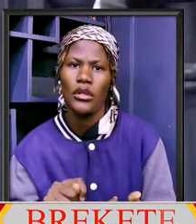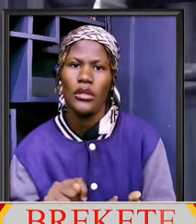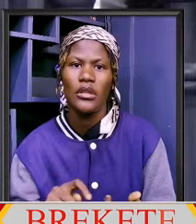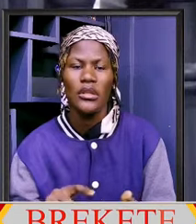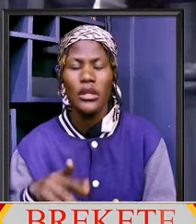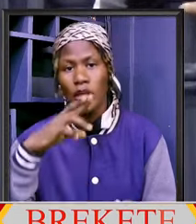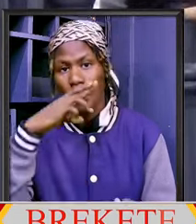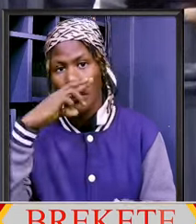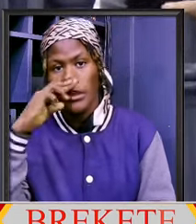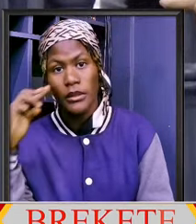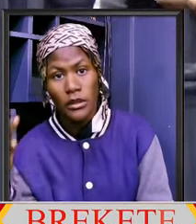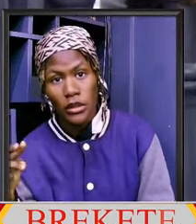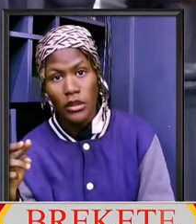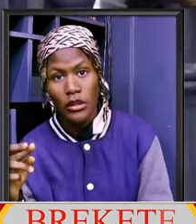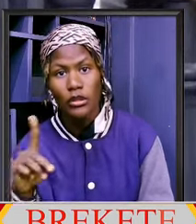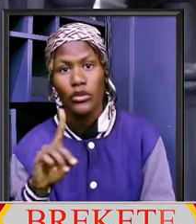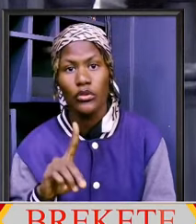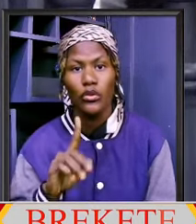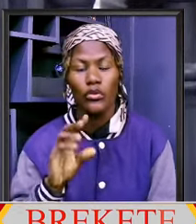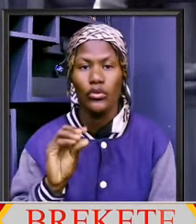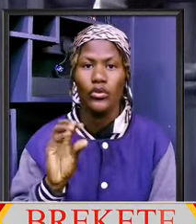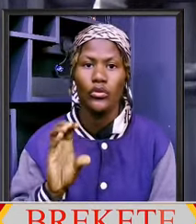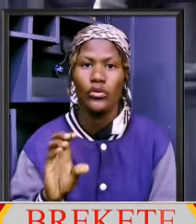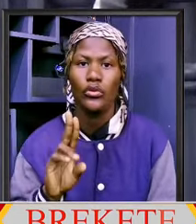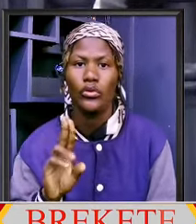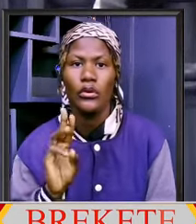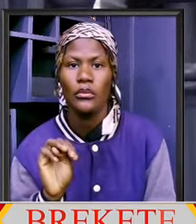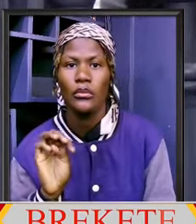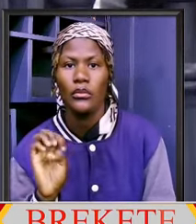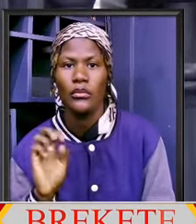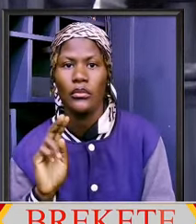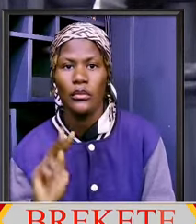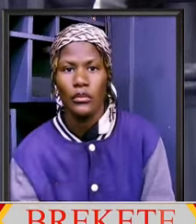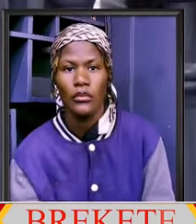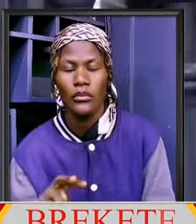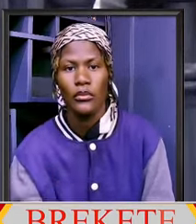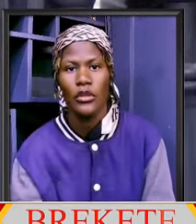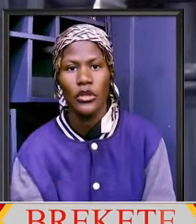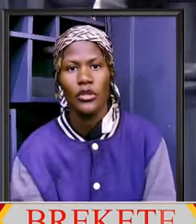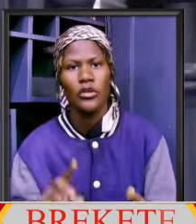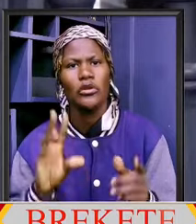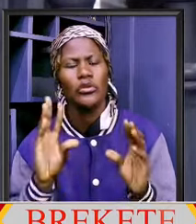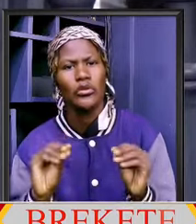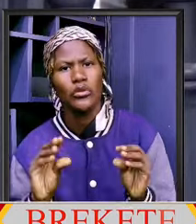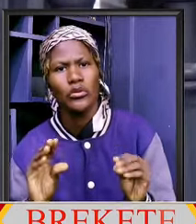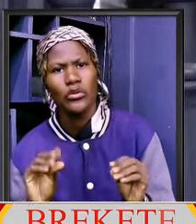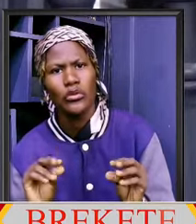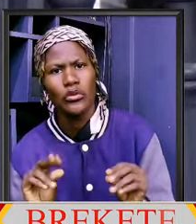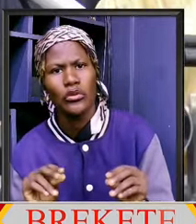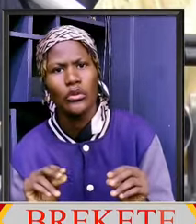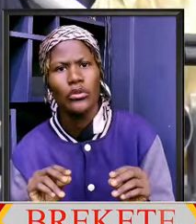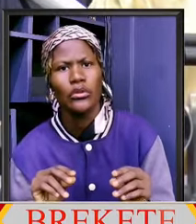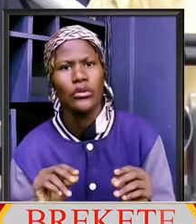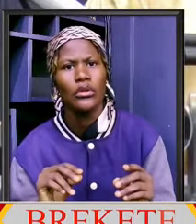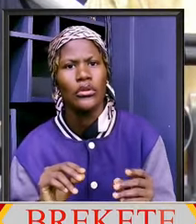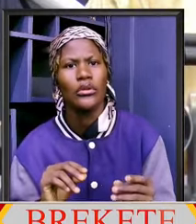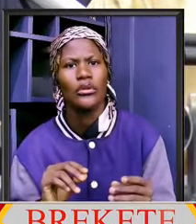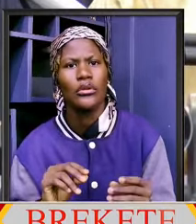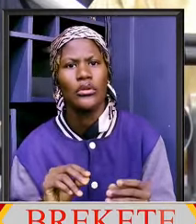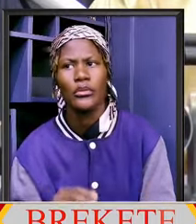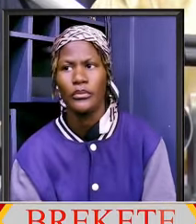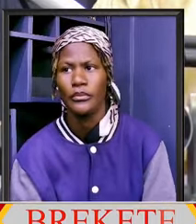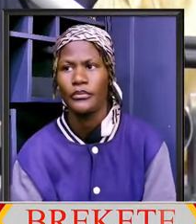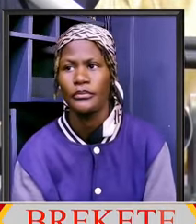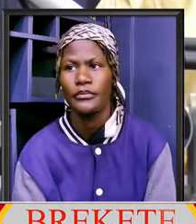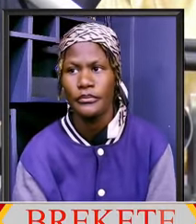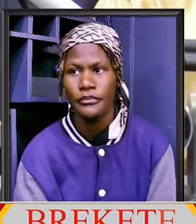during Anine at the Lagos. No hope, no pension. Mama? No payment. Mama, you